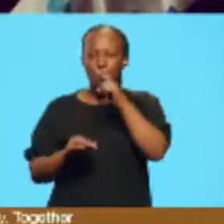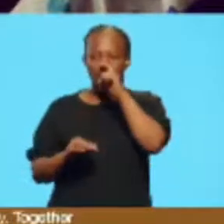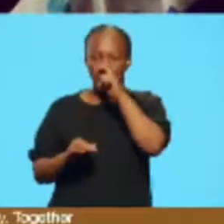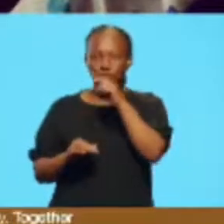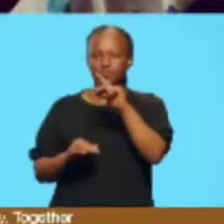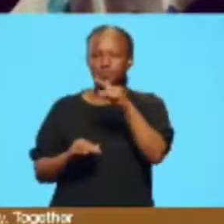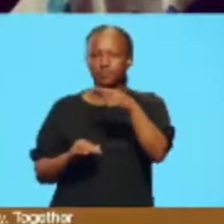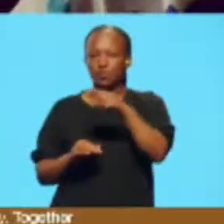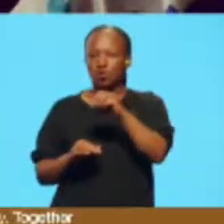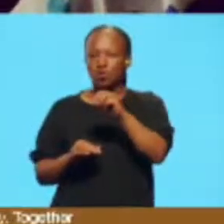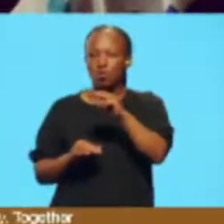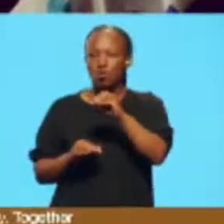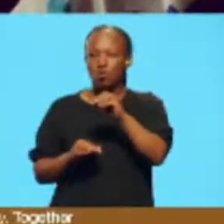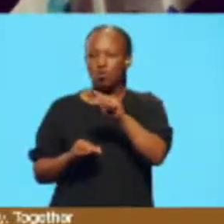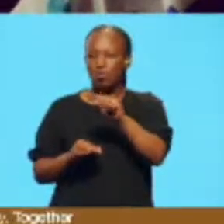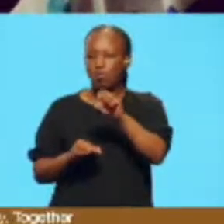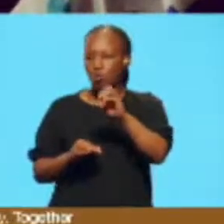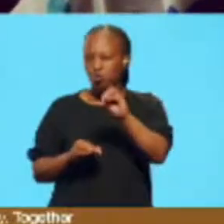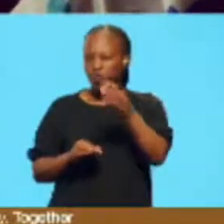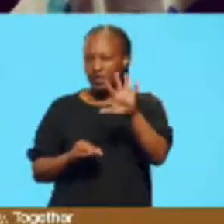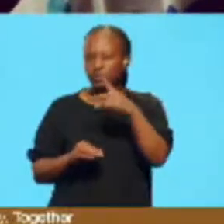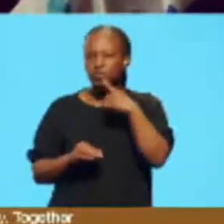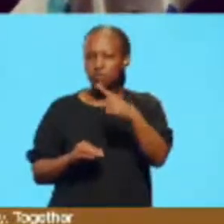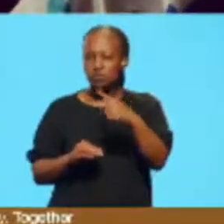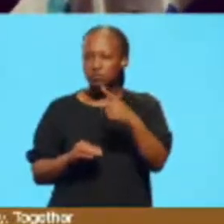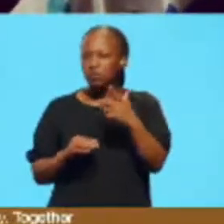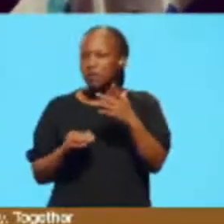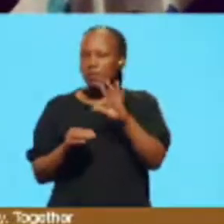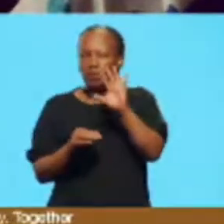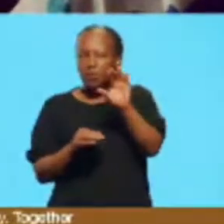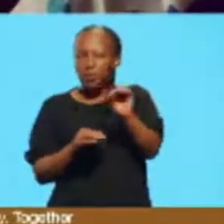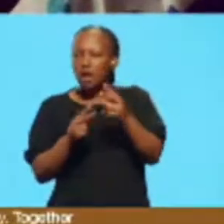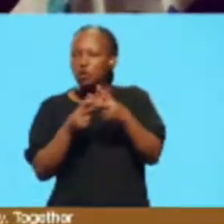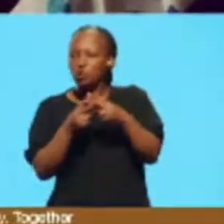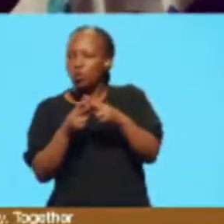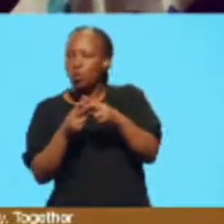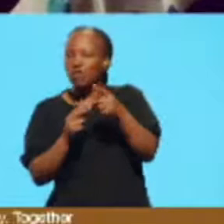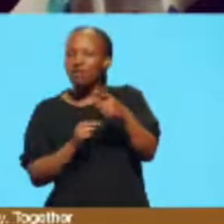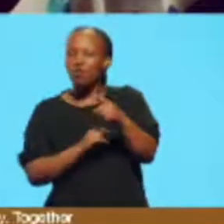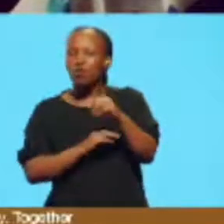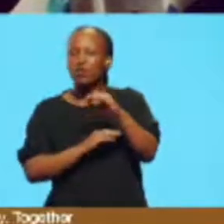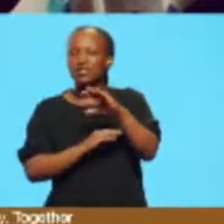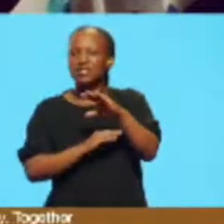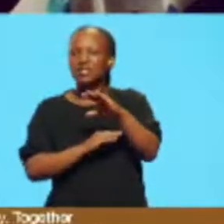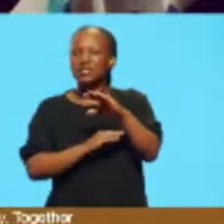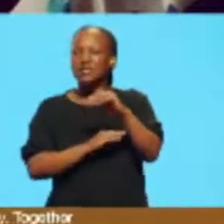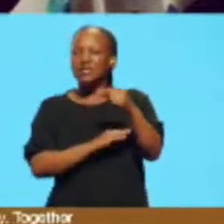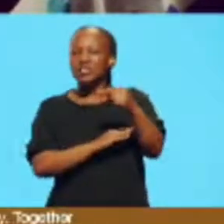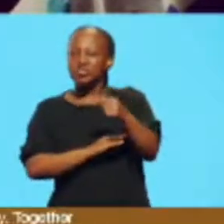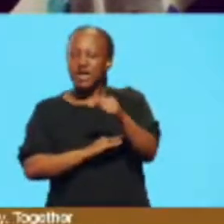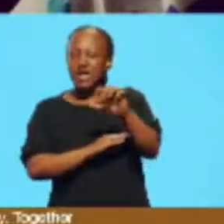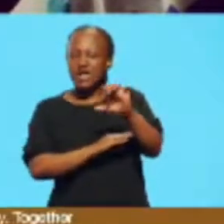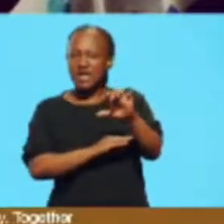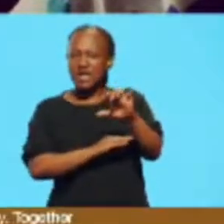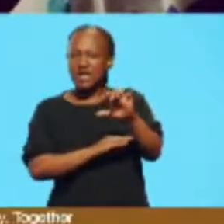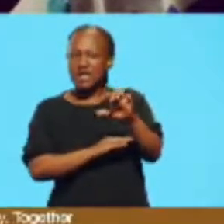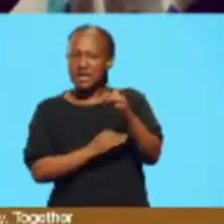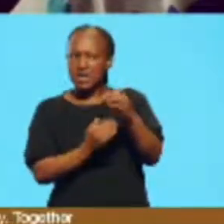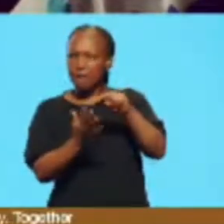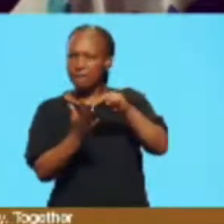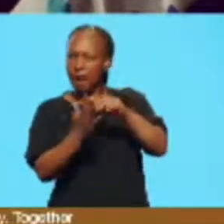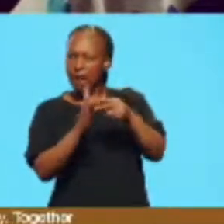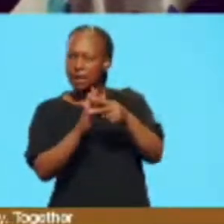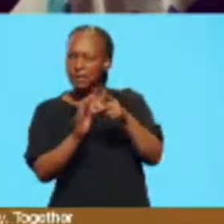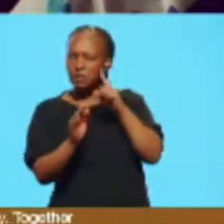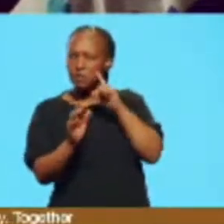And I just wanted to ask, so what are the tools that maybe the CGE has in place to measure how far we are